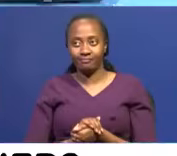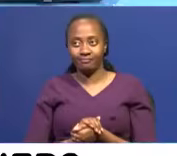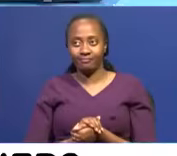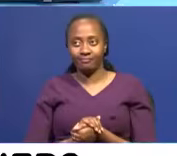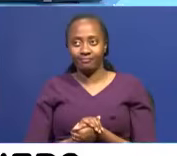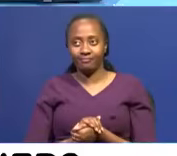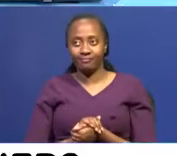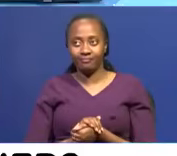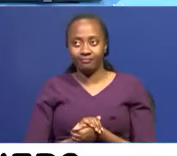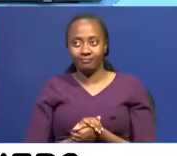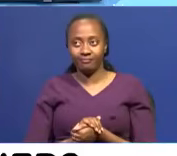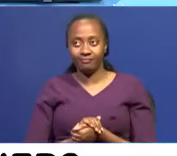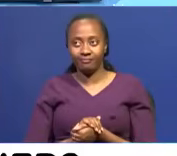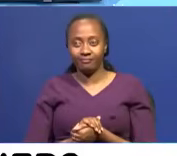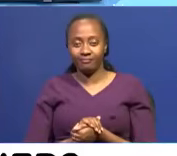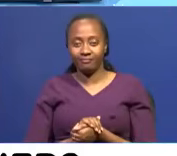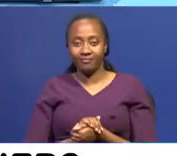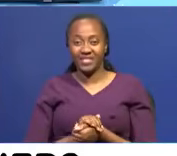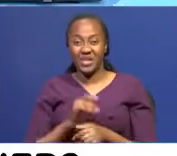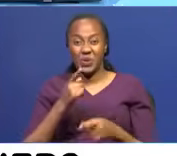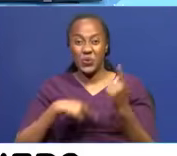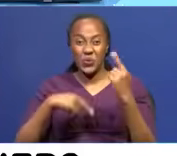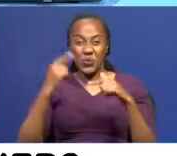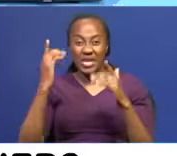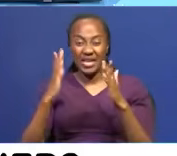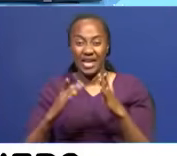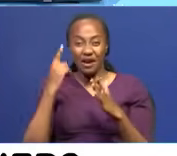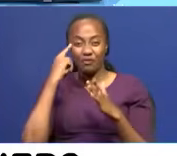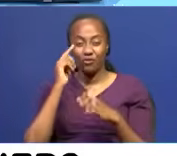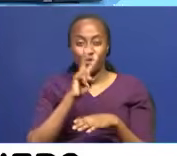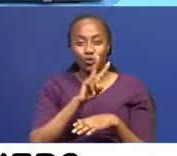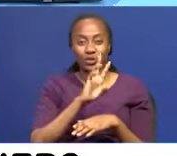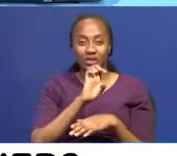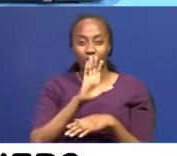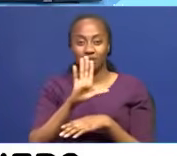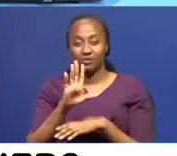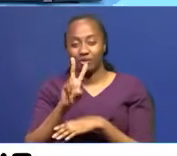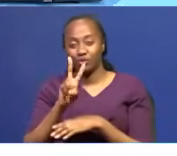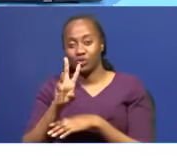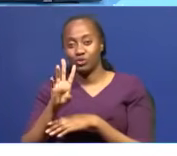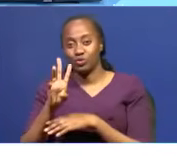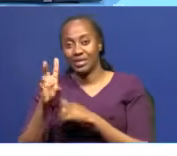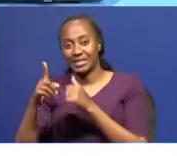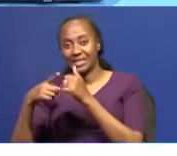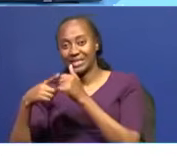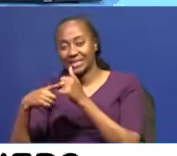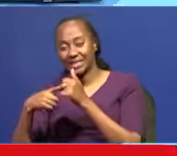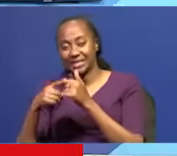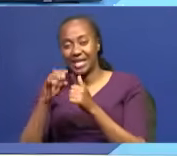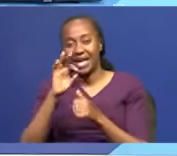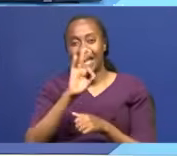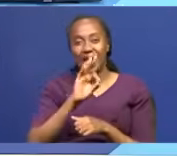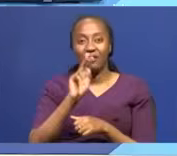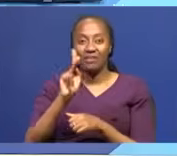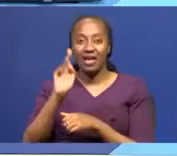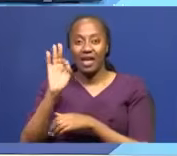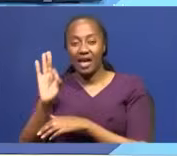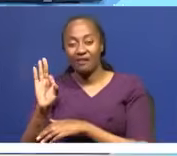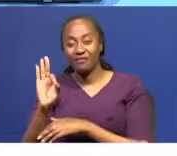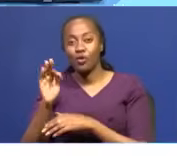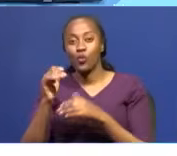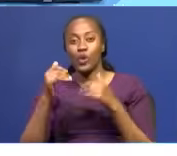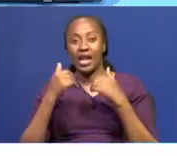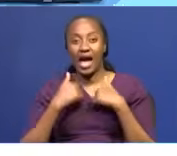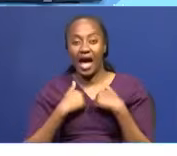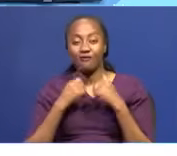kinadada. The overall winner of the 2025-2026 FKF Premier League will pocket 15